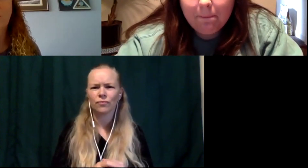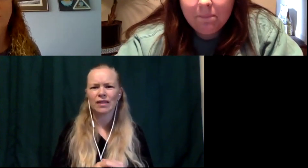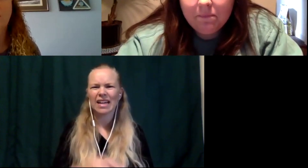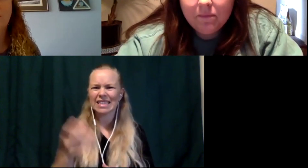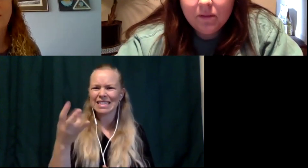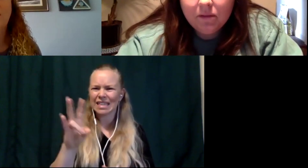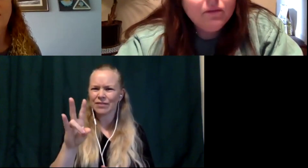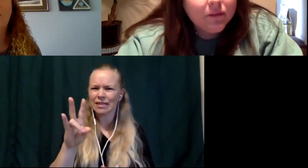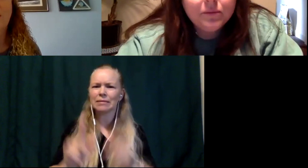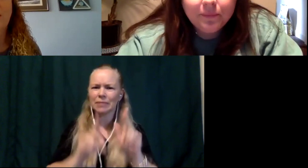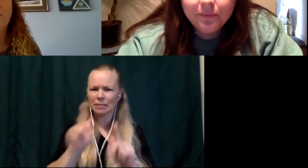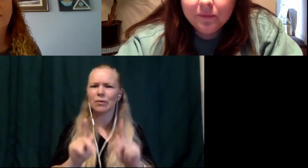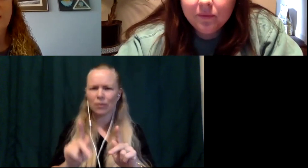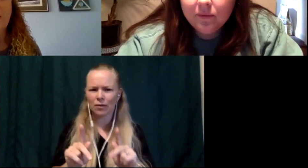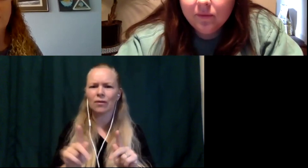17 people.